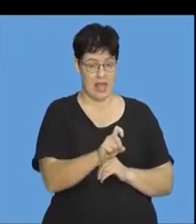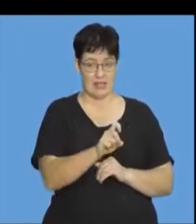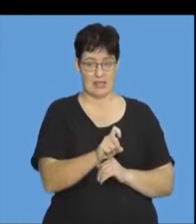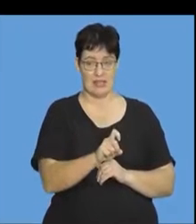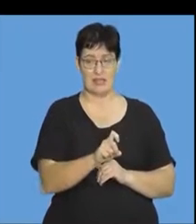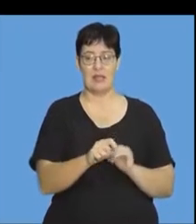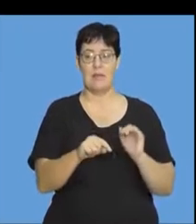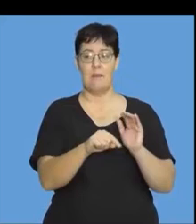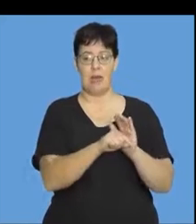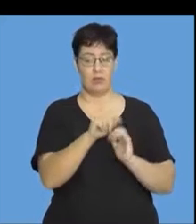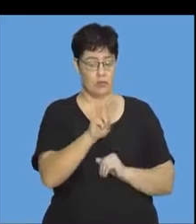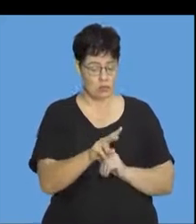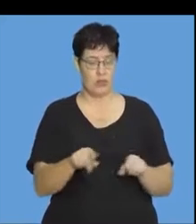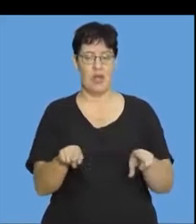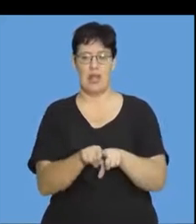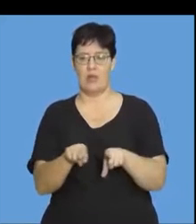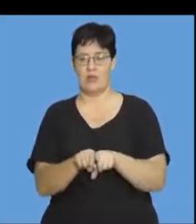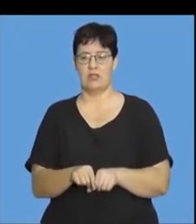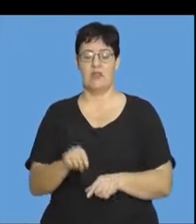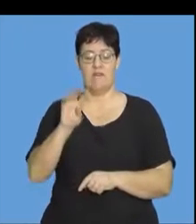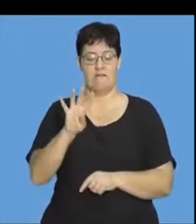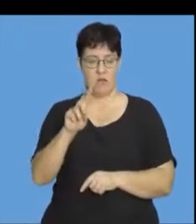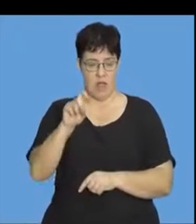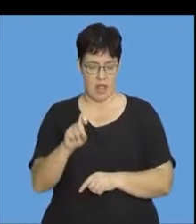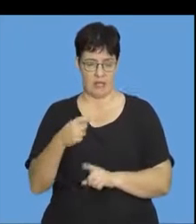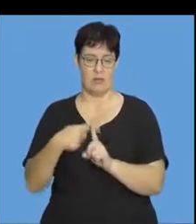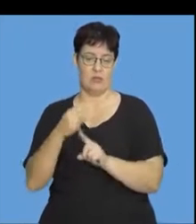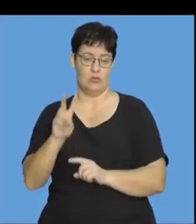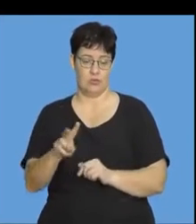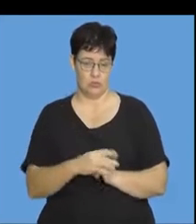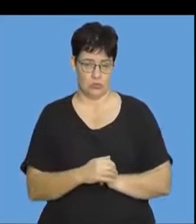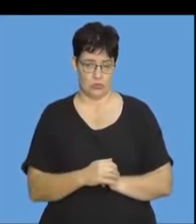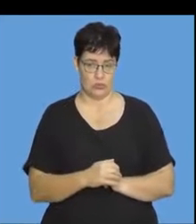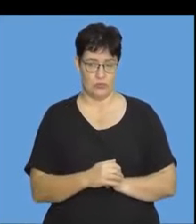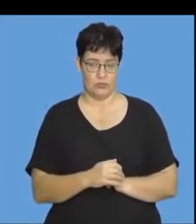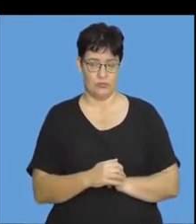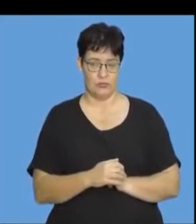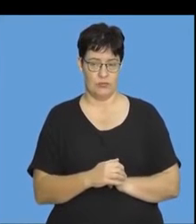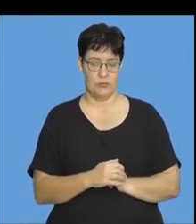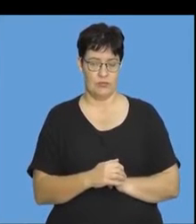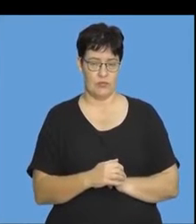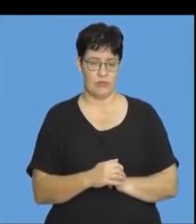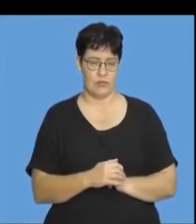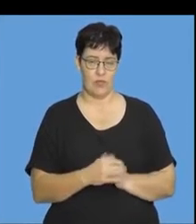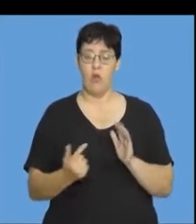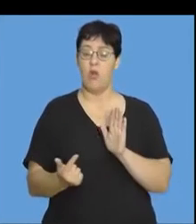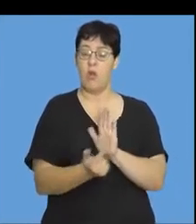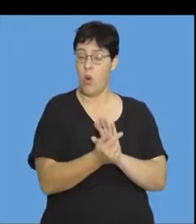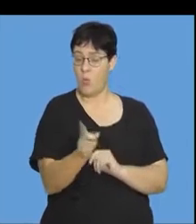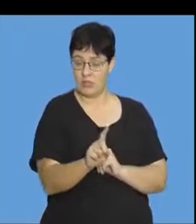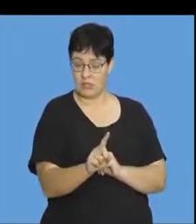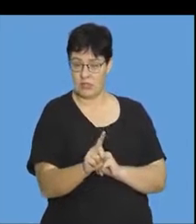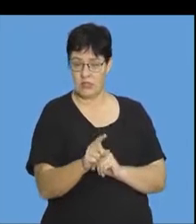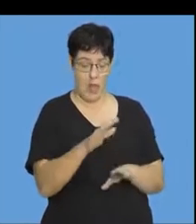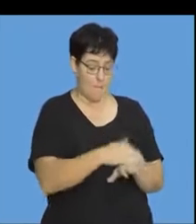you will equate your exponents, right? Equals to 4x plus 2. So the law here